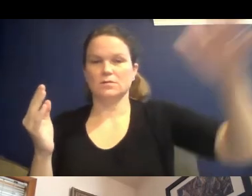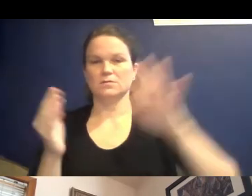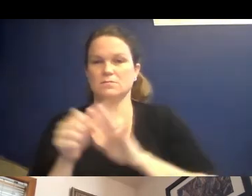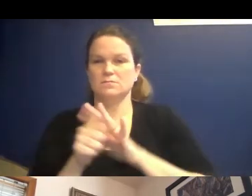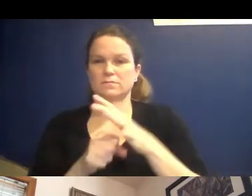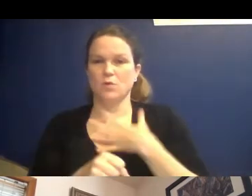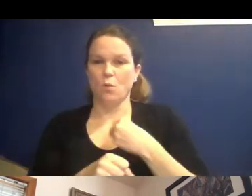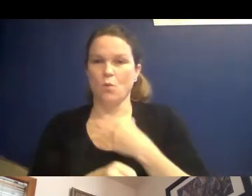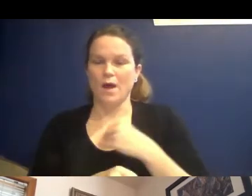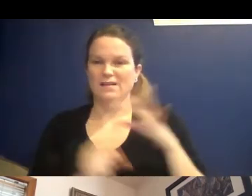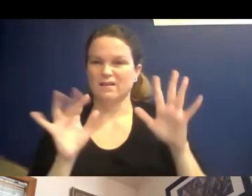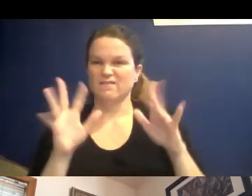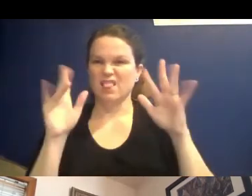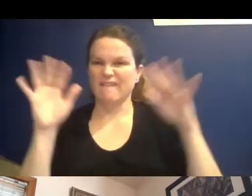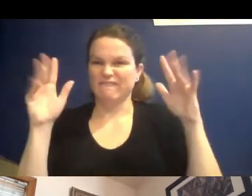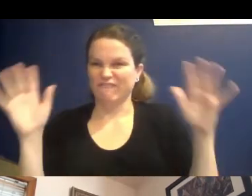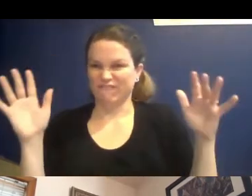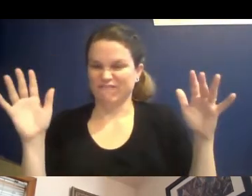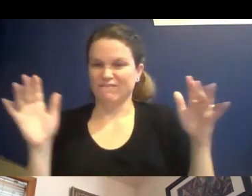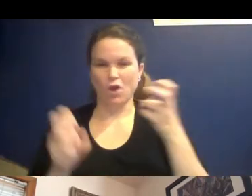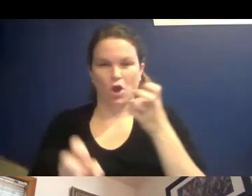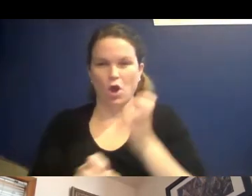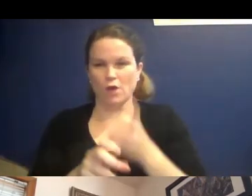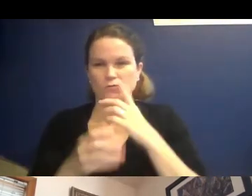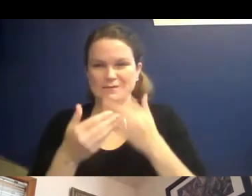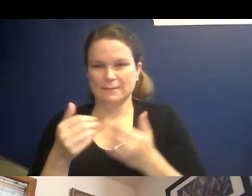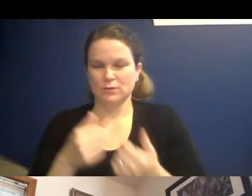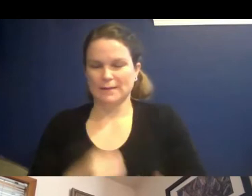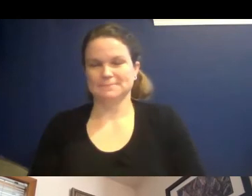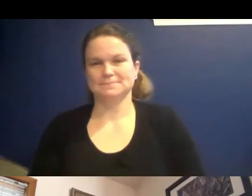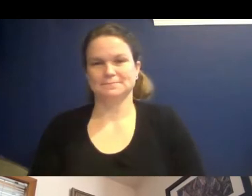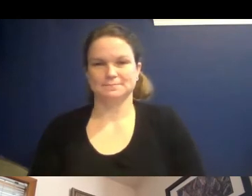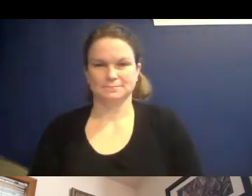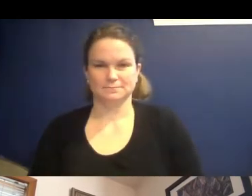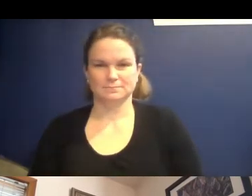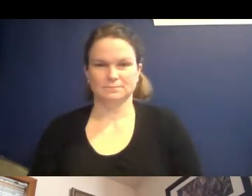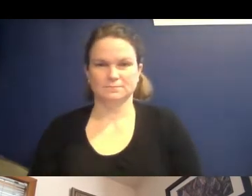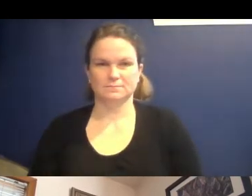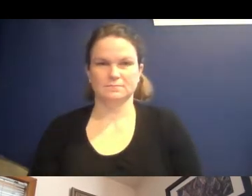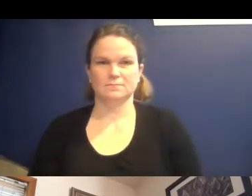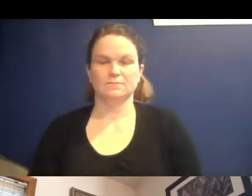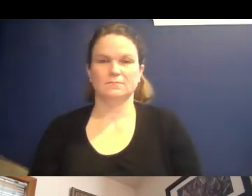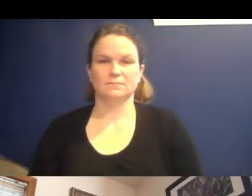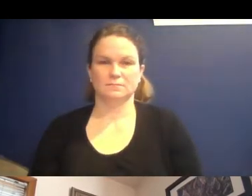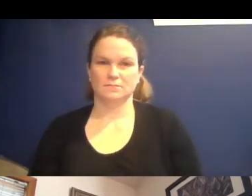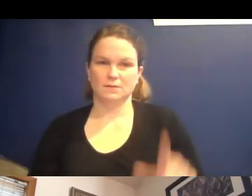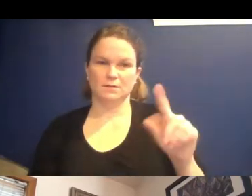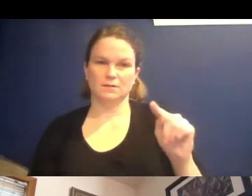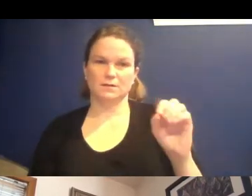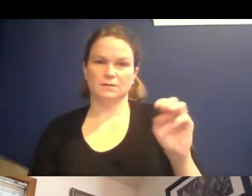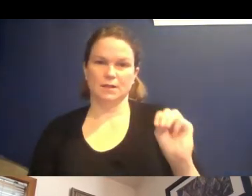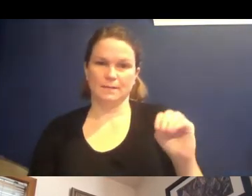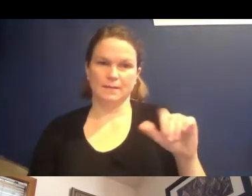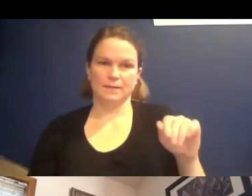called coma that makes it hard to separate. So Tom Landis is seen